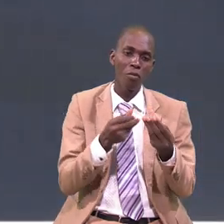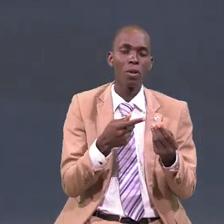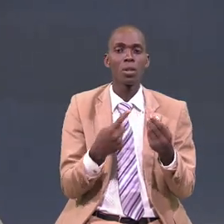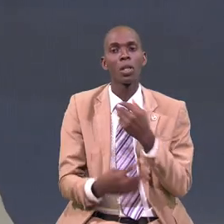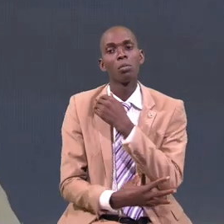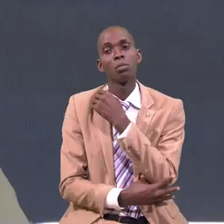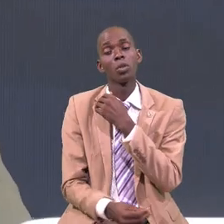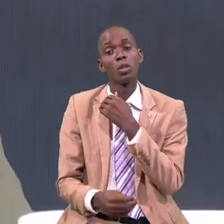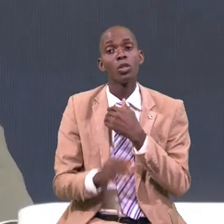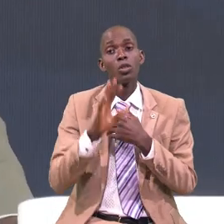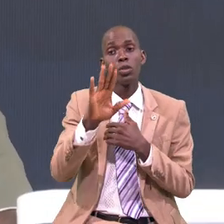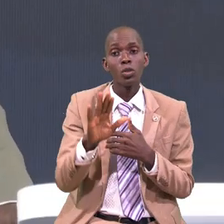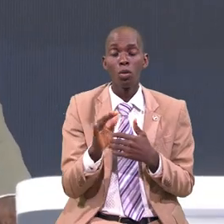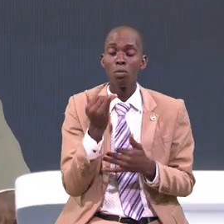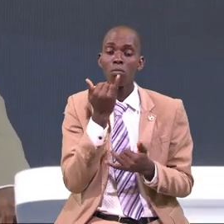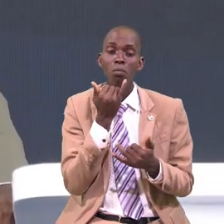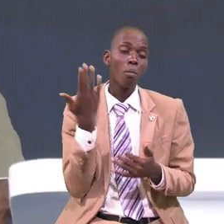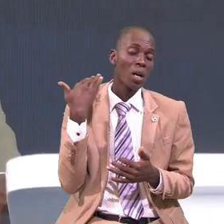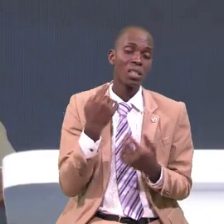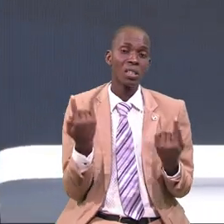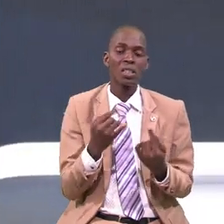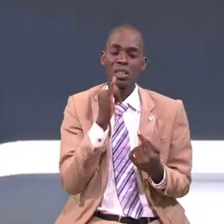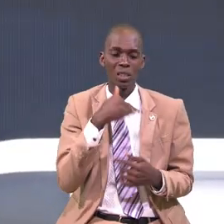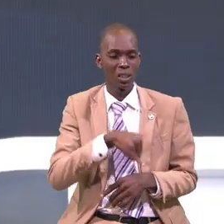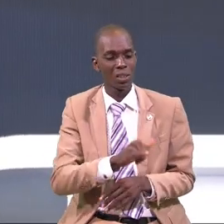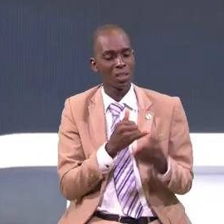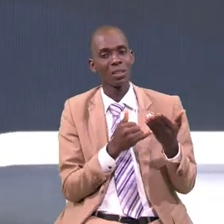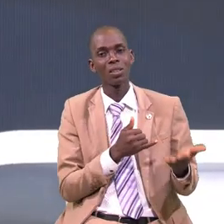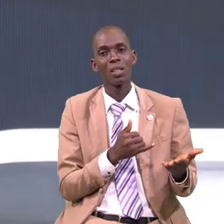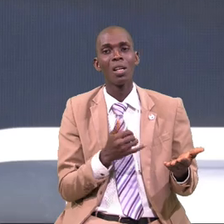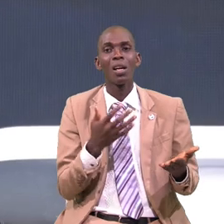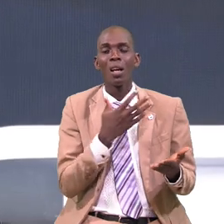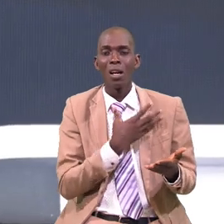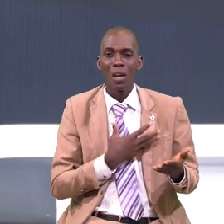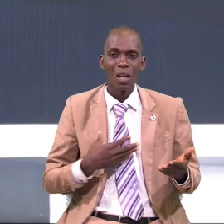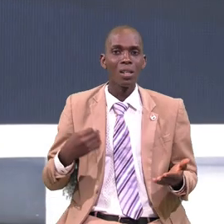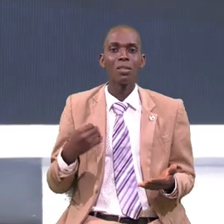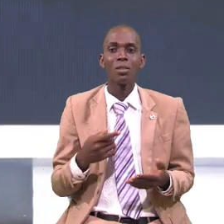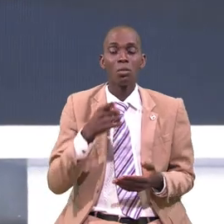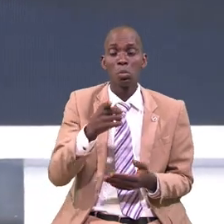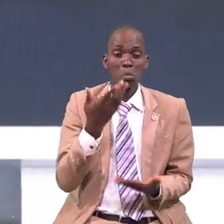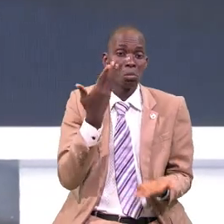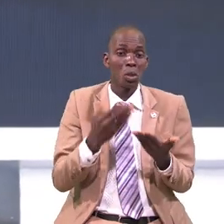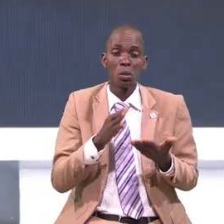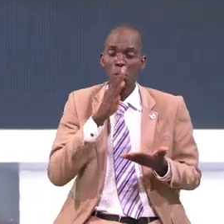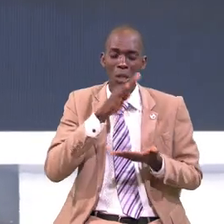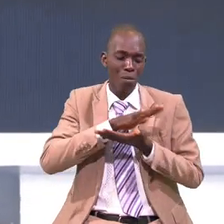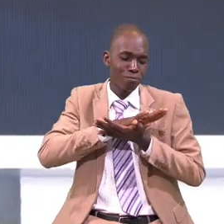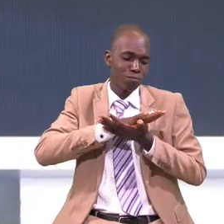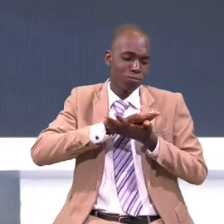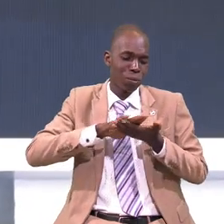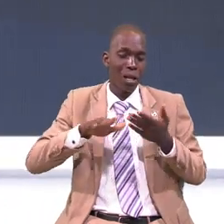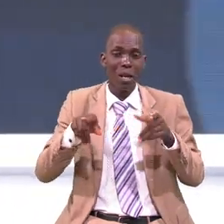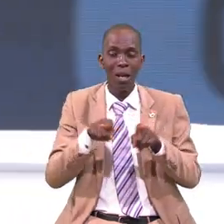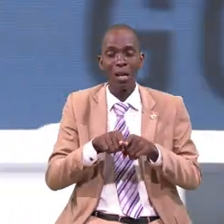That past sin is still there. And be as nice as an angel every day between